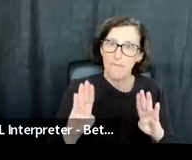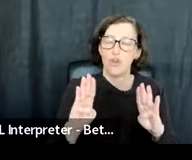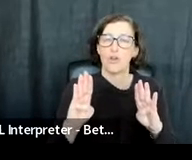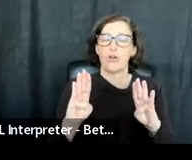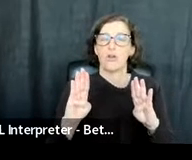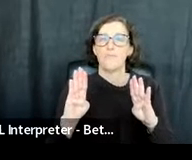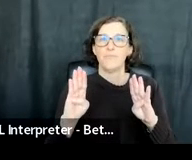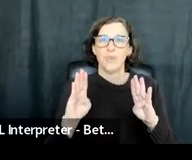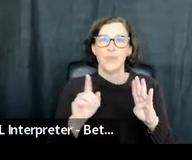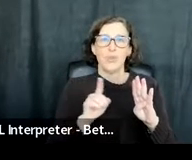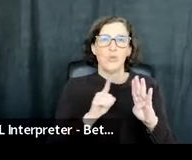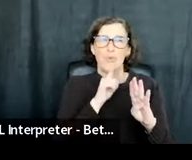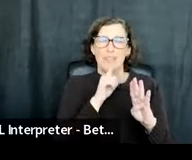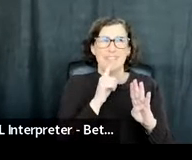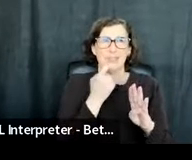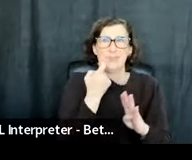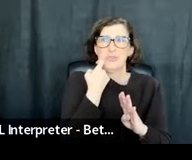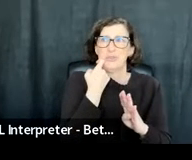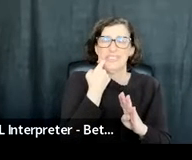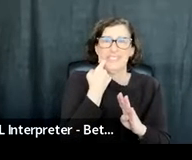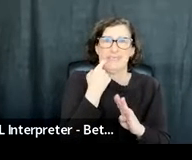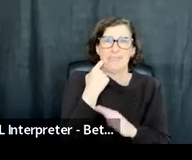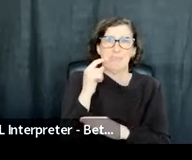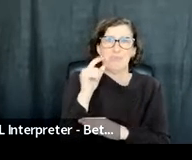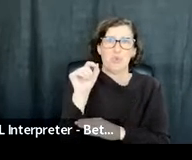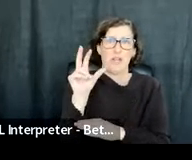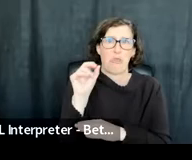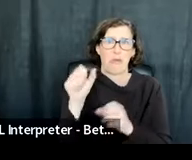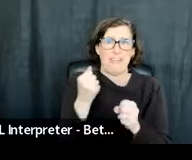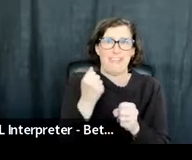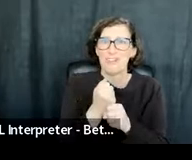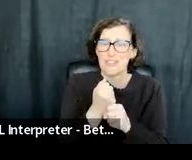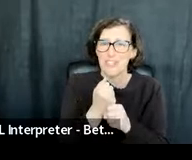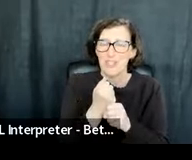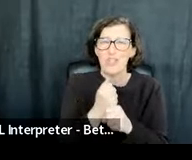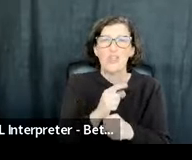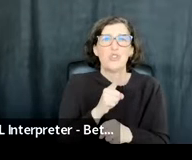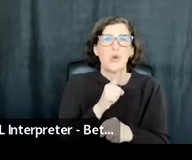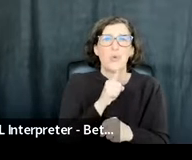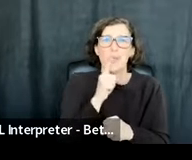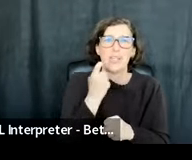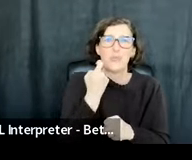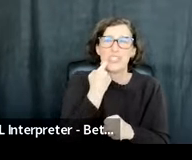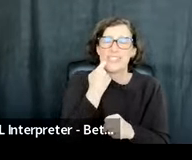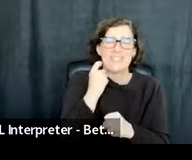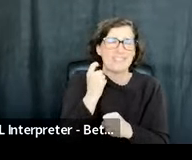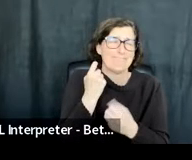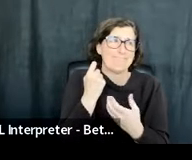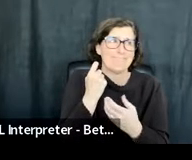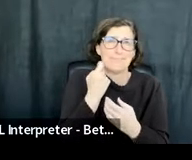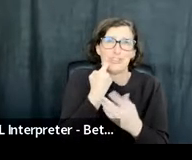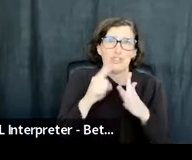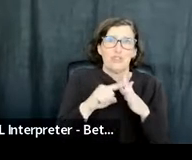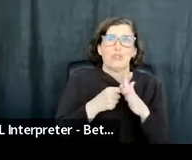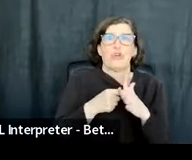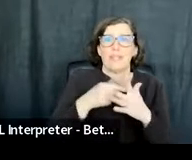have really just been over the past couple of decades. So we're really just, a couple of generations into this, and we